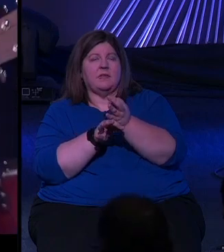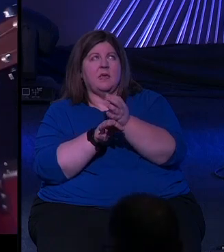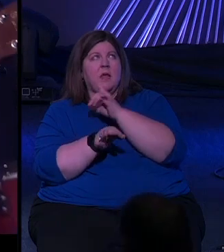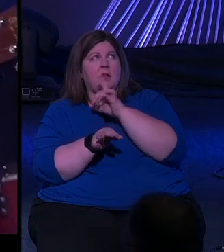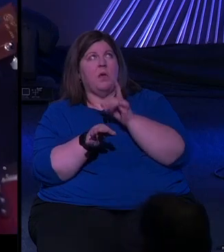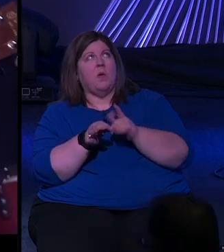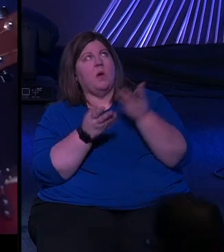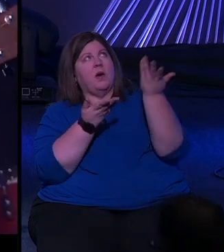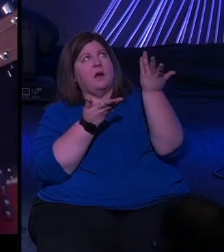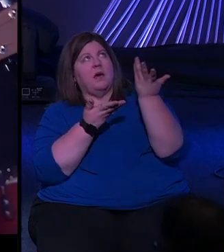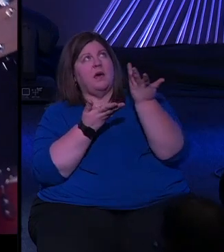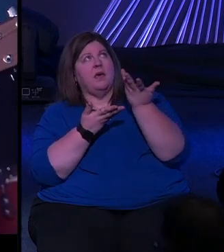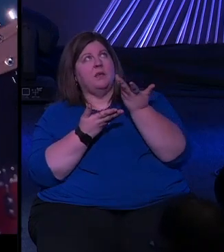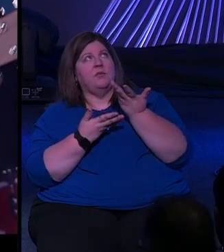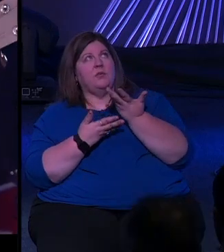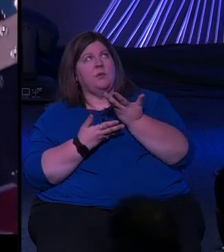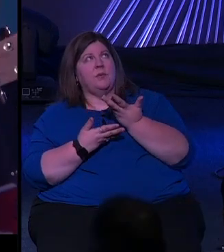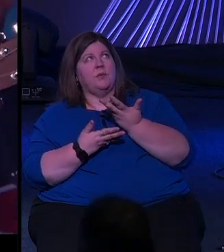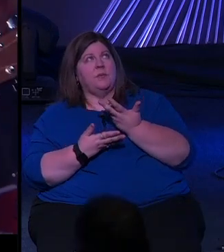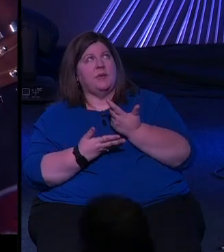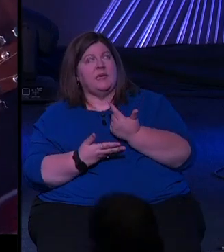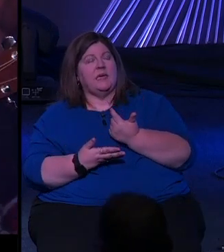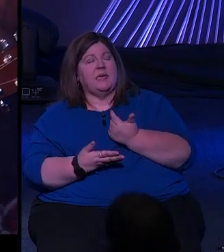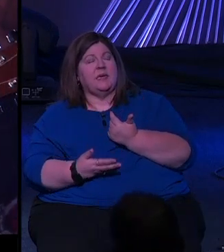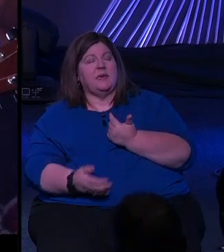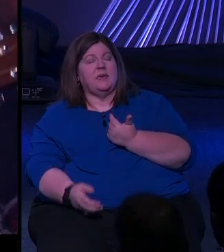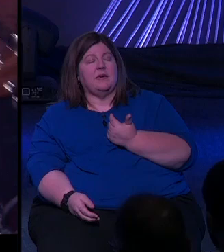faithfulness, Lord, unto me.